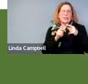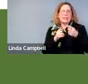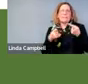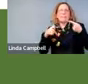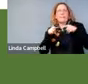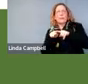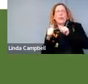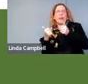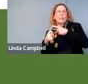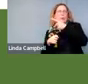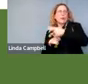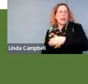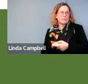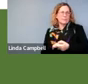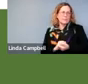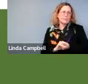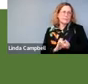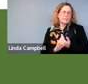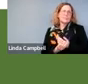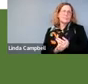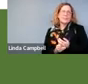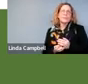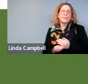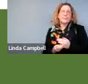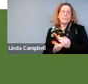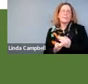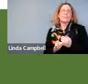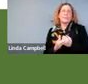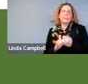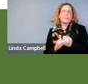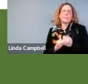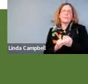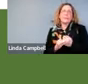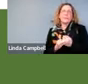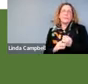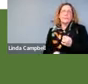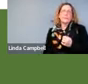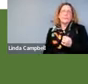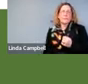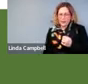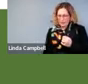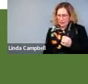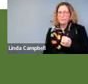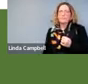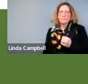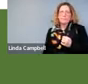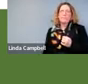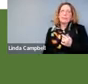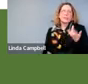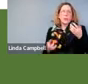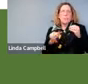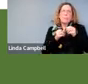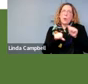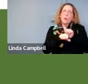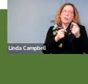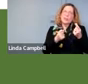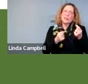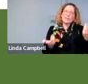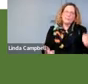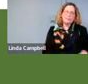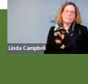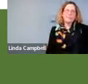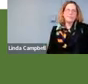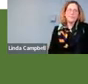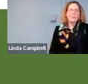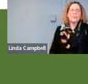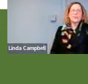100% reliable as an indicator. You do need to parallel it with other tools to confirm the species presence.